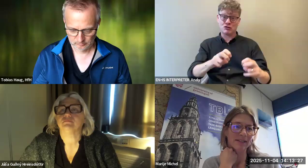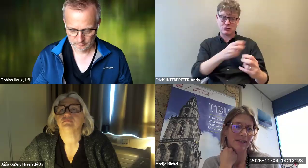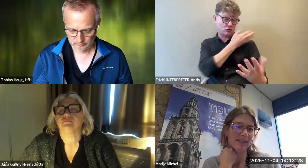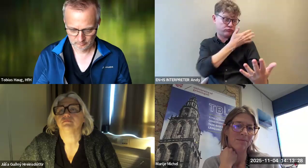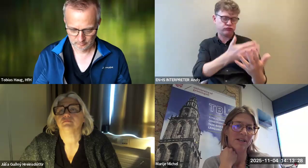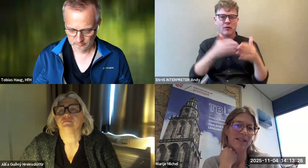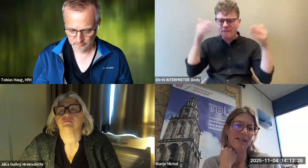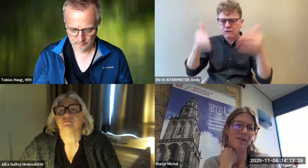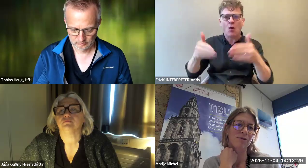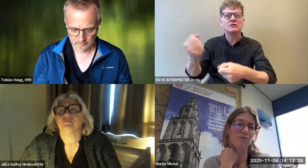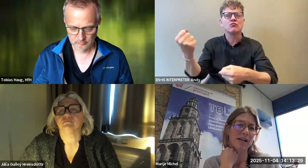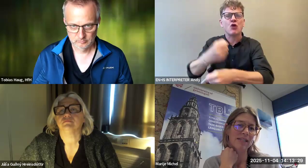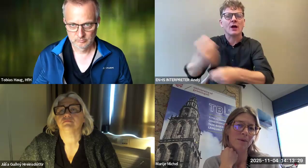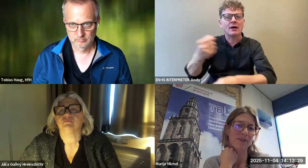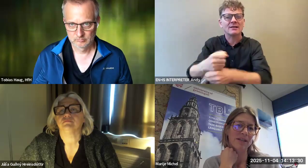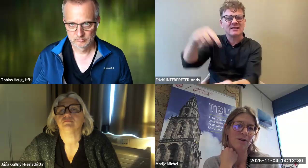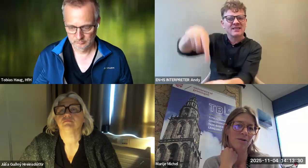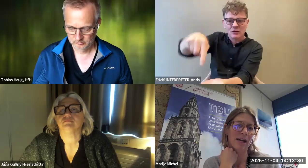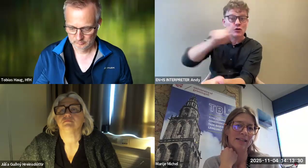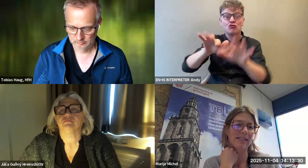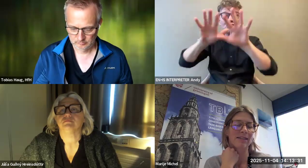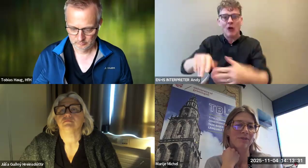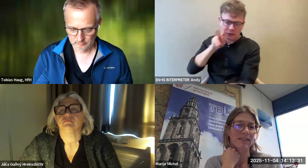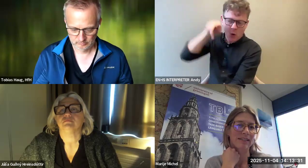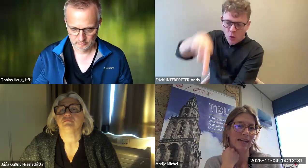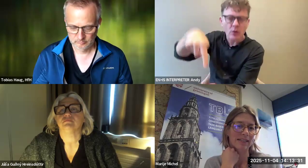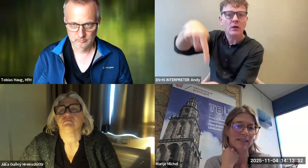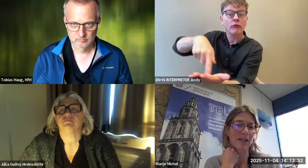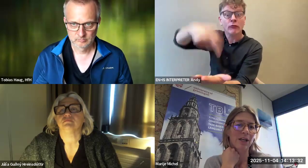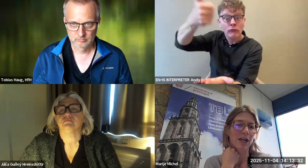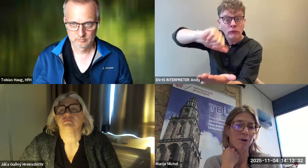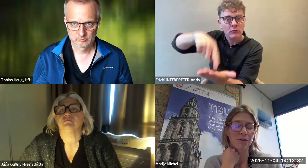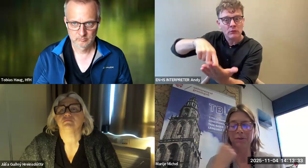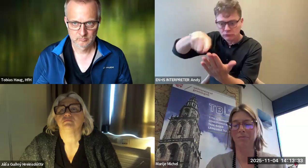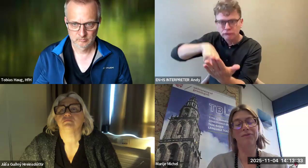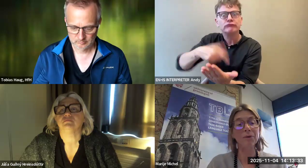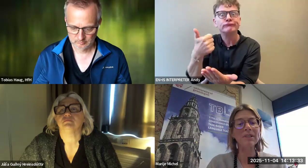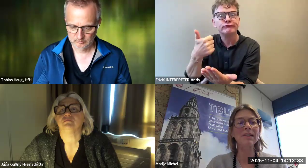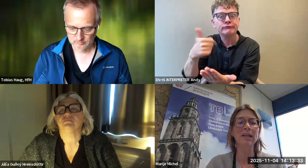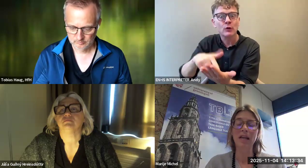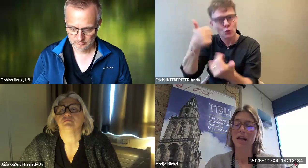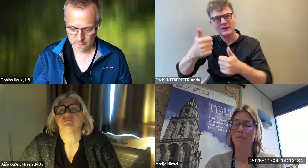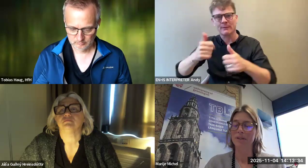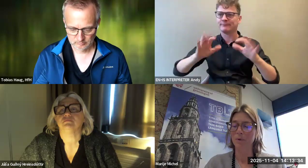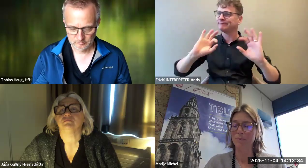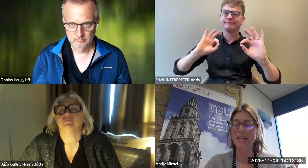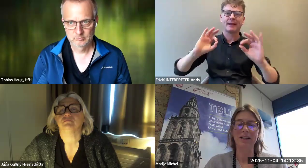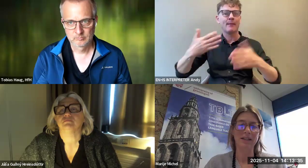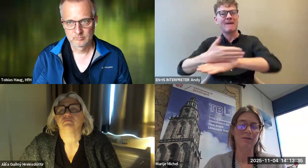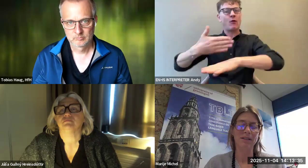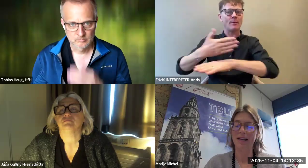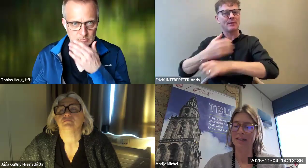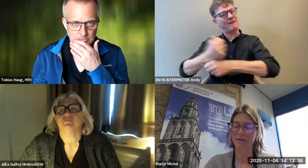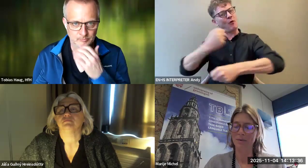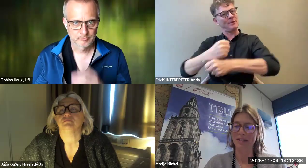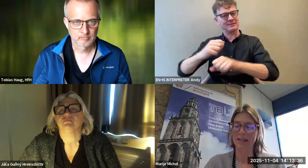the product. Typically, if students write something, you look at, is the written text a good performance? But what we